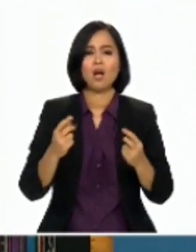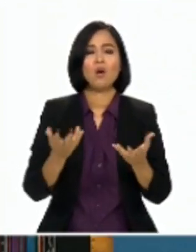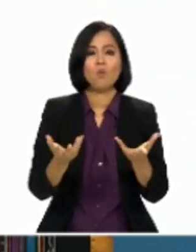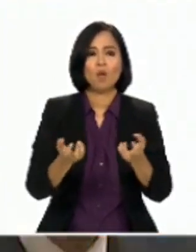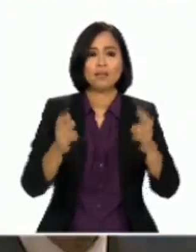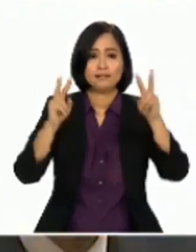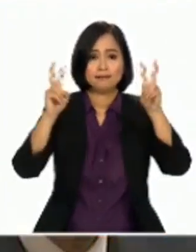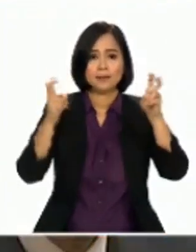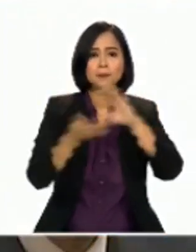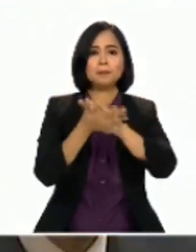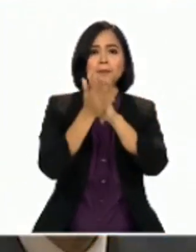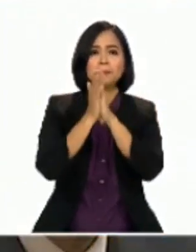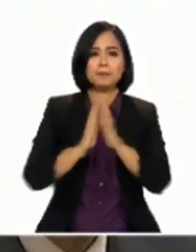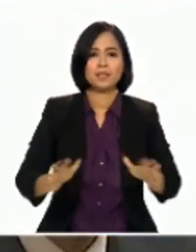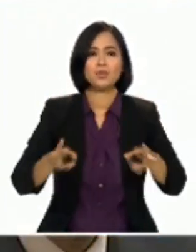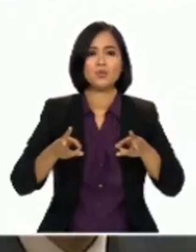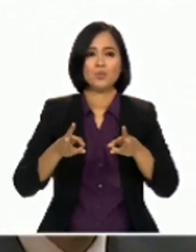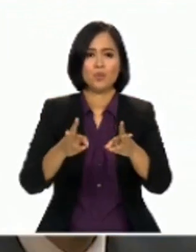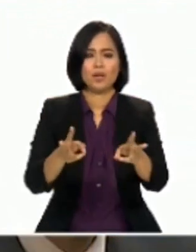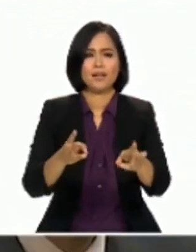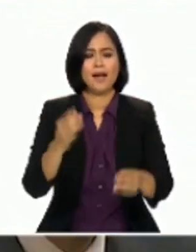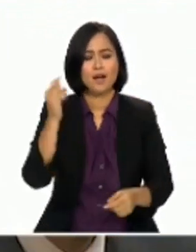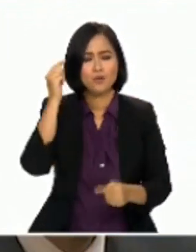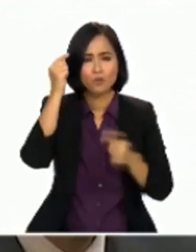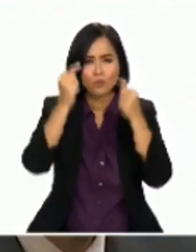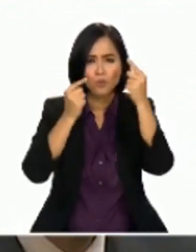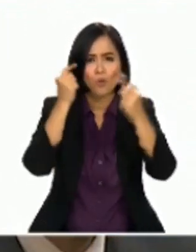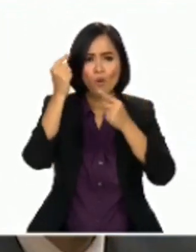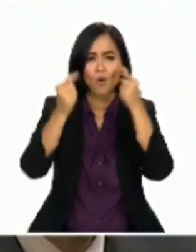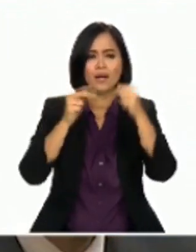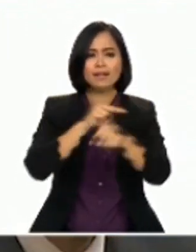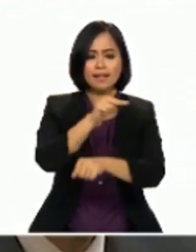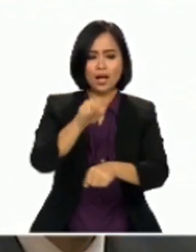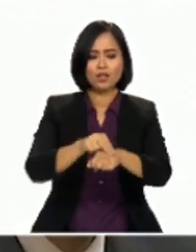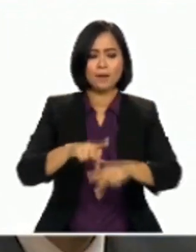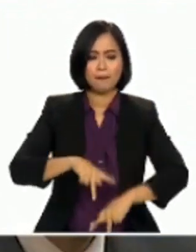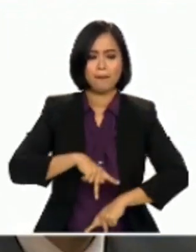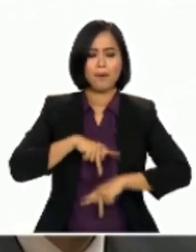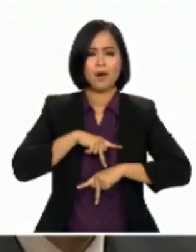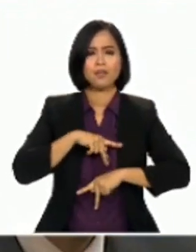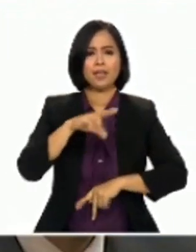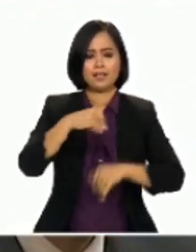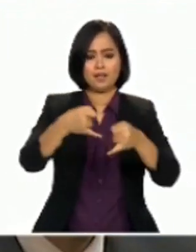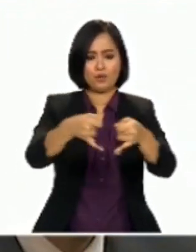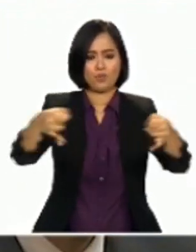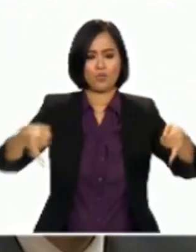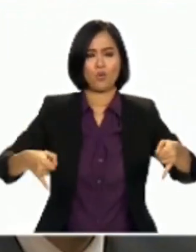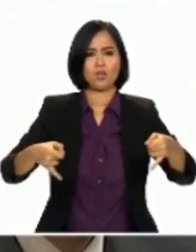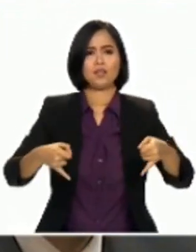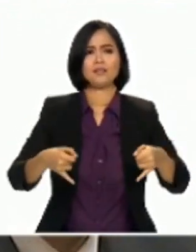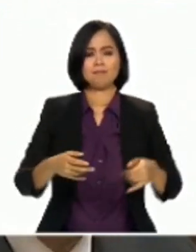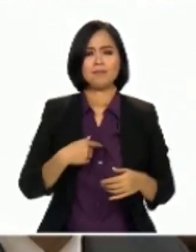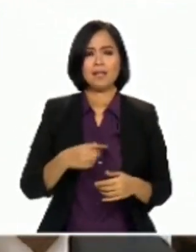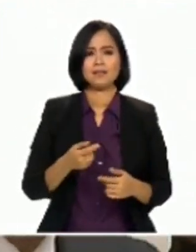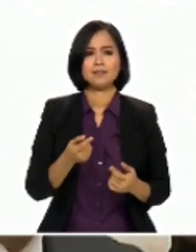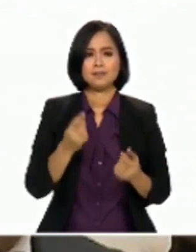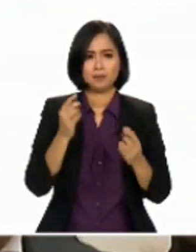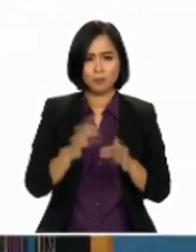way, mindful of the fact that it is a national pride and territorial integrity that are at